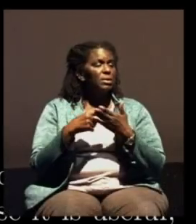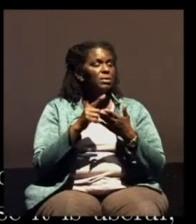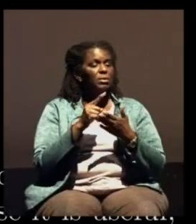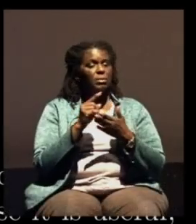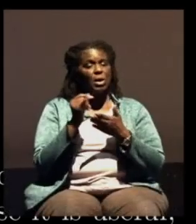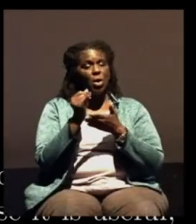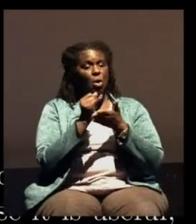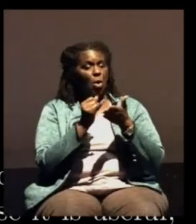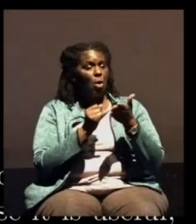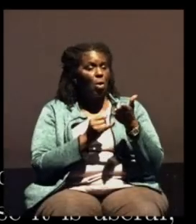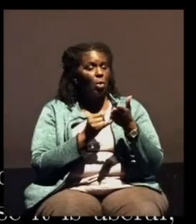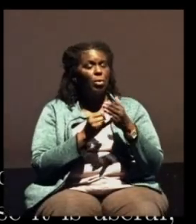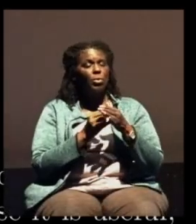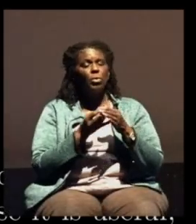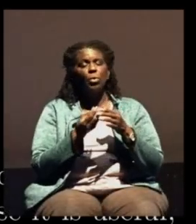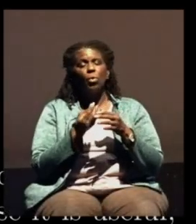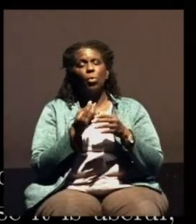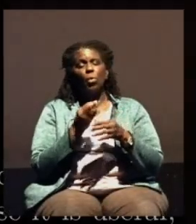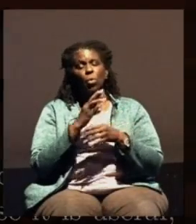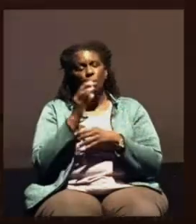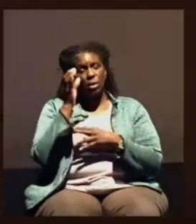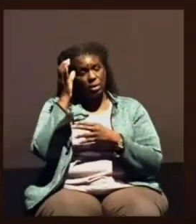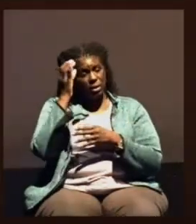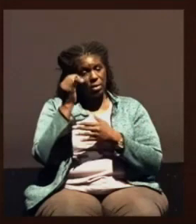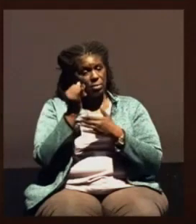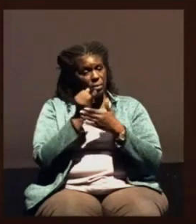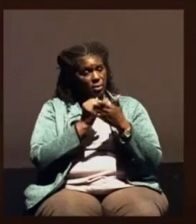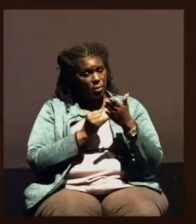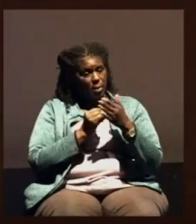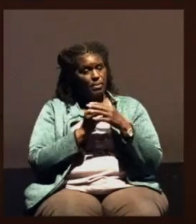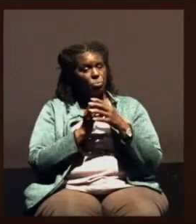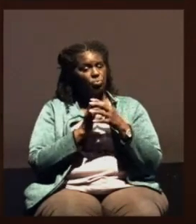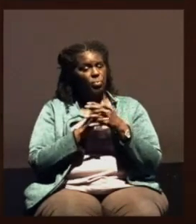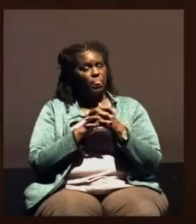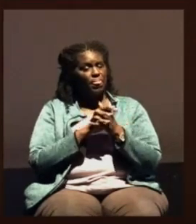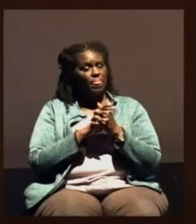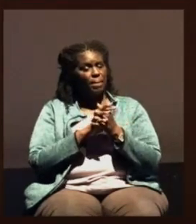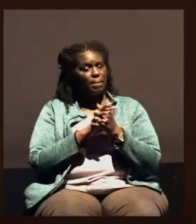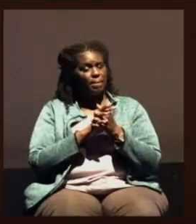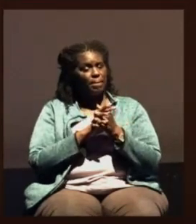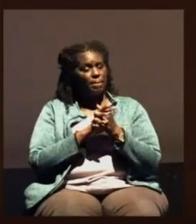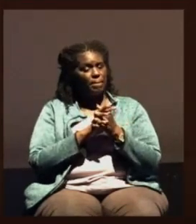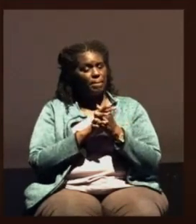art, or like a concept in art, and.